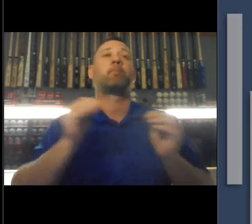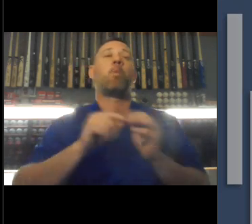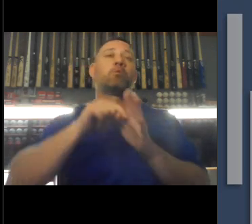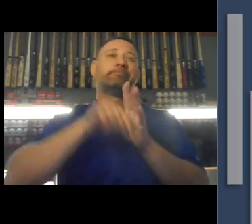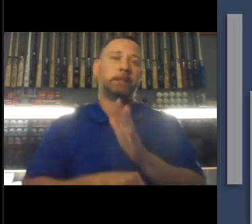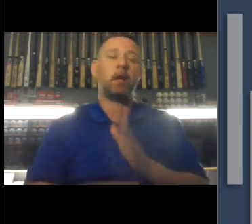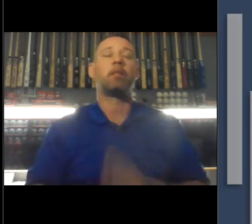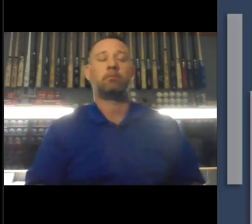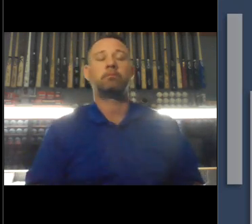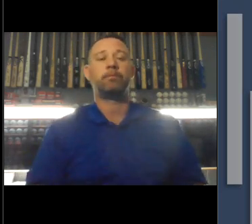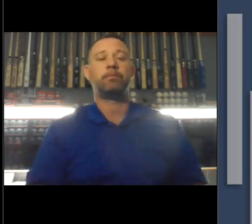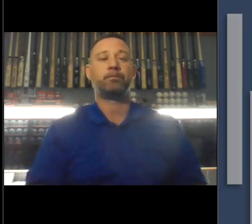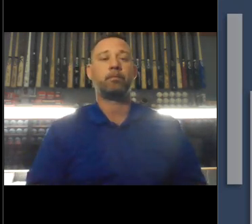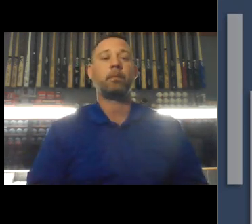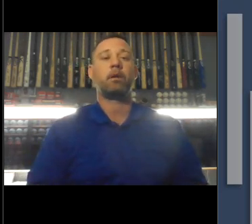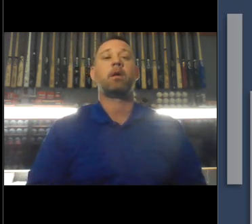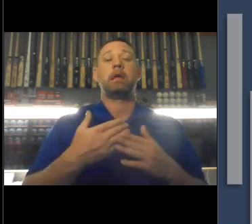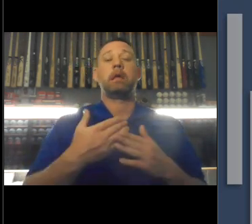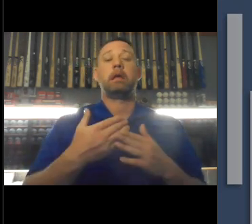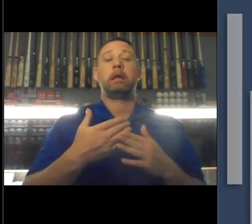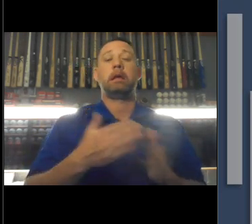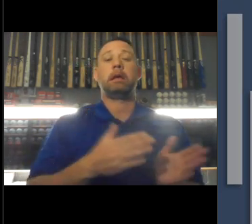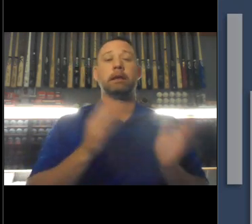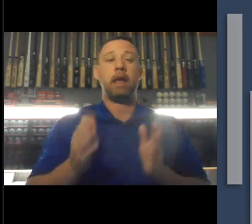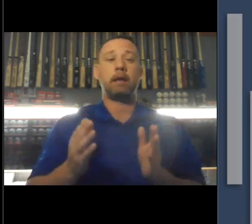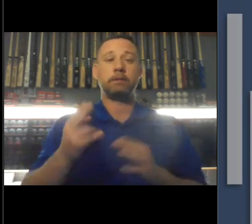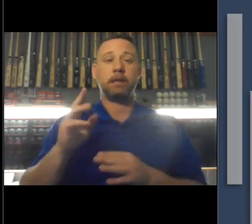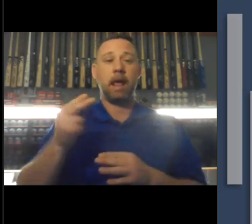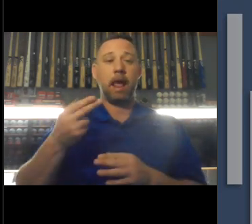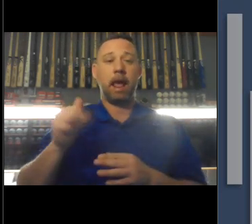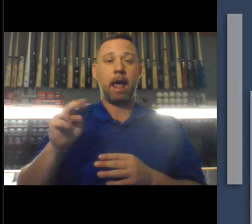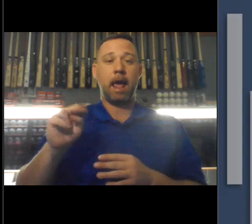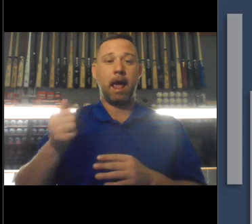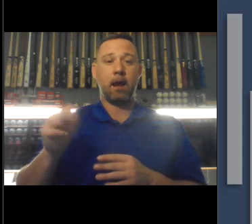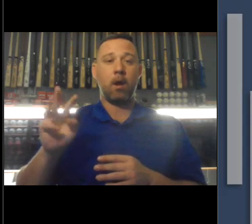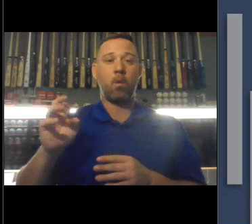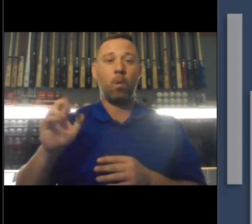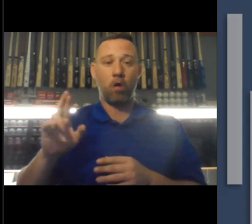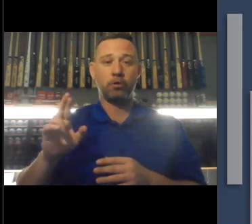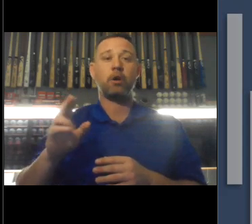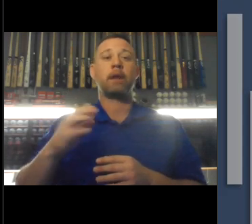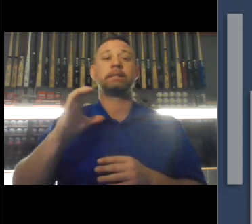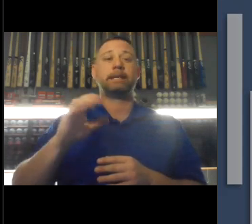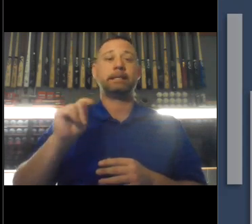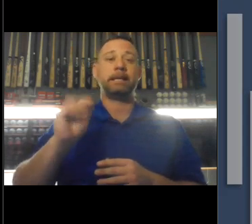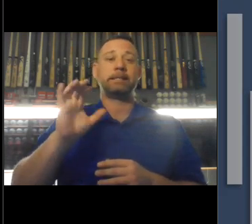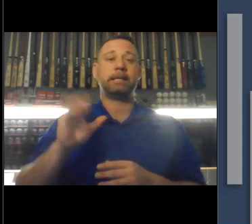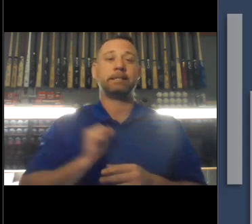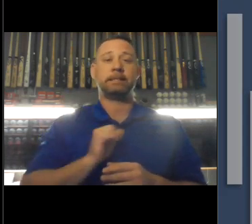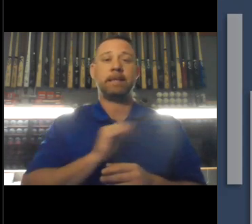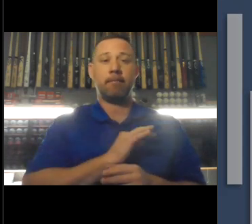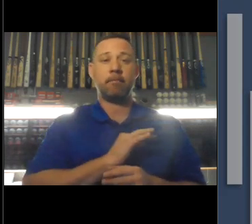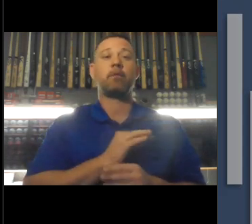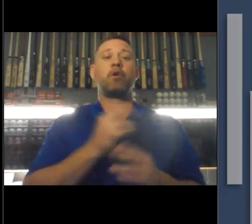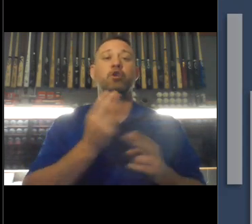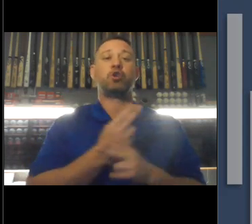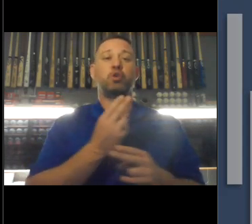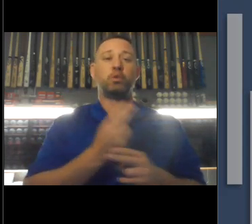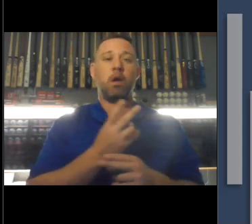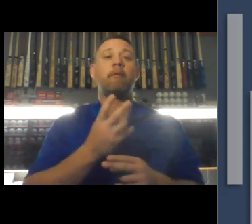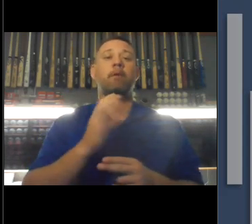Next, Hannah Walter kicked off the CTC staff items with a discussion of the use of TSEP